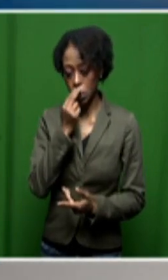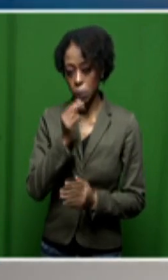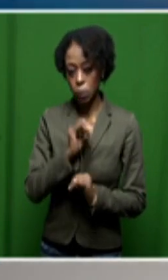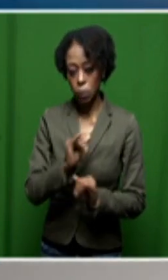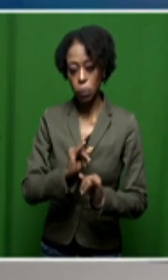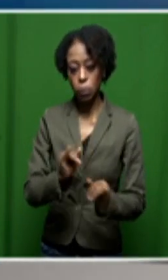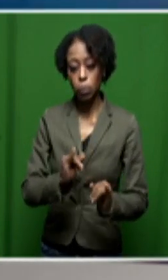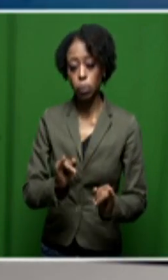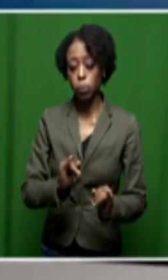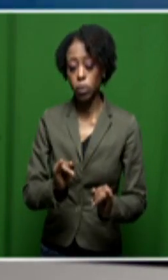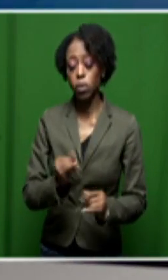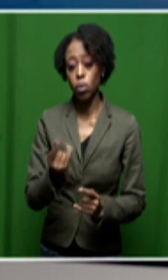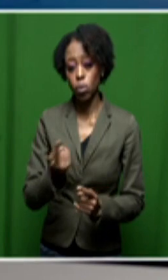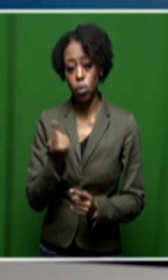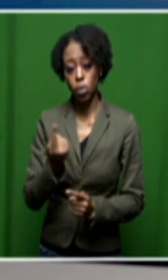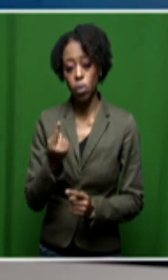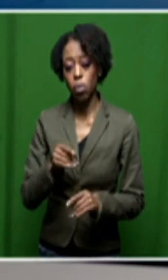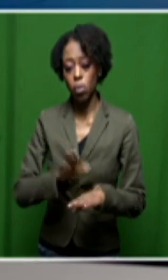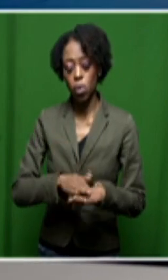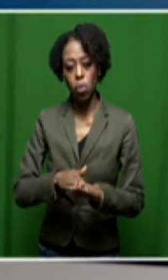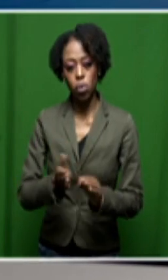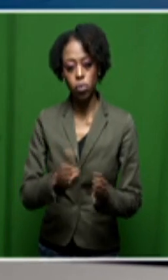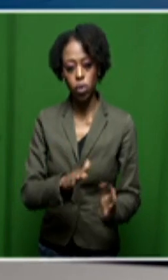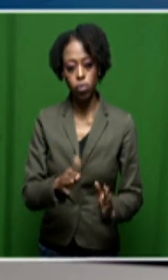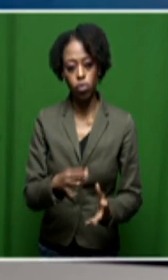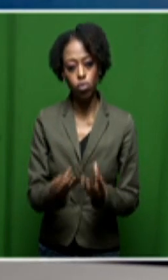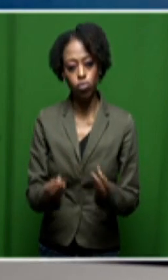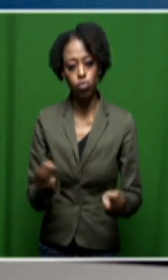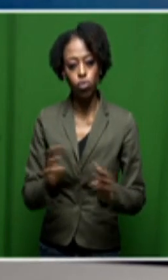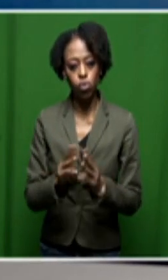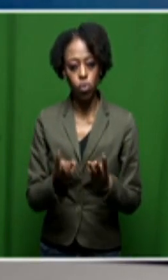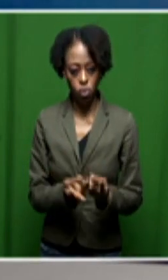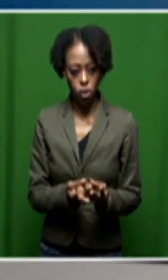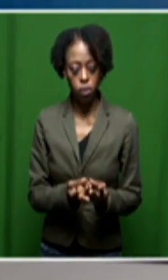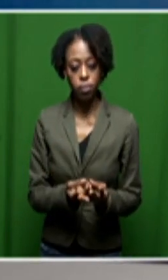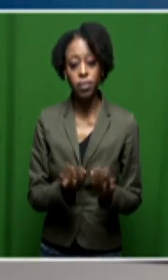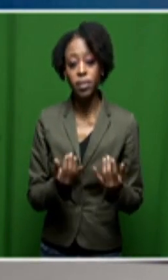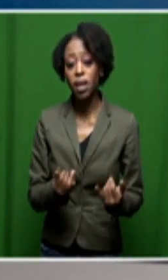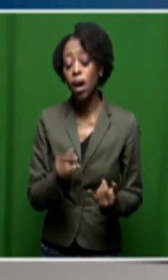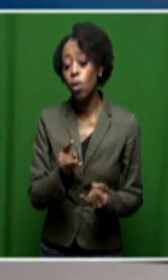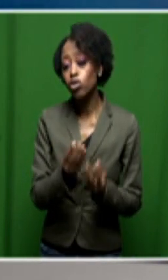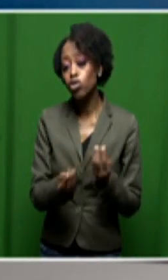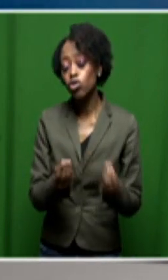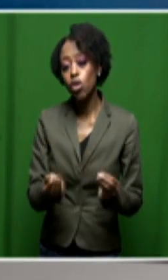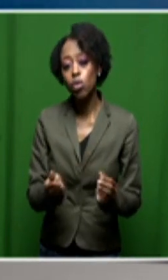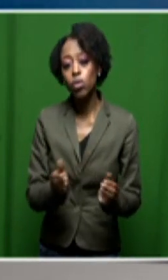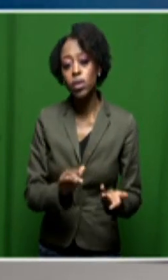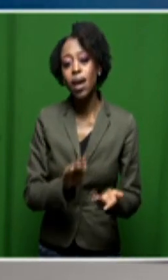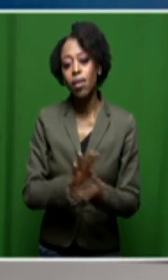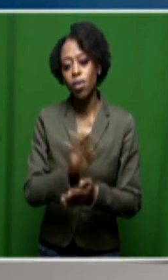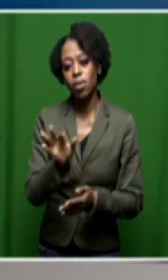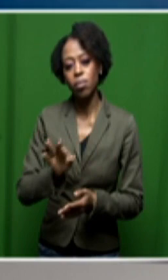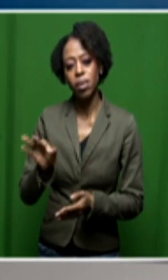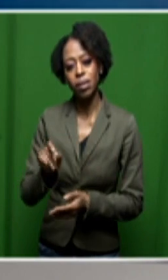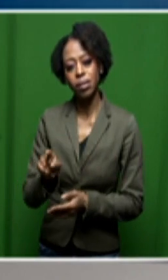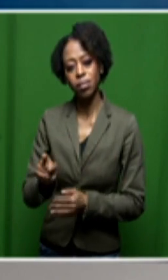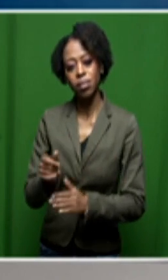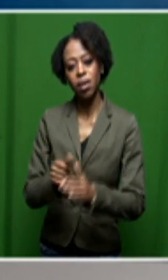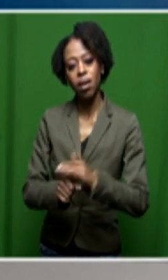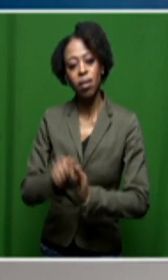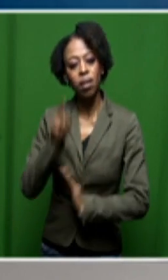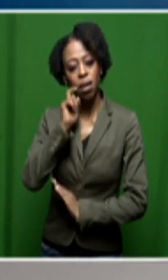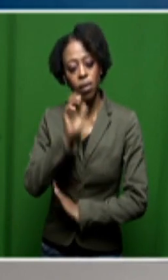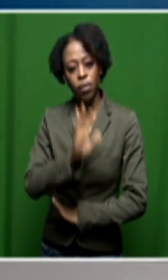most infectious cause of mortality in children worldwide and accounts for up to 14% of deaths in children under the age